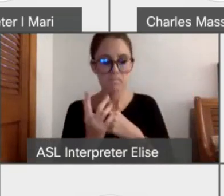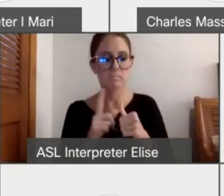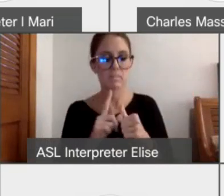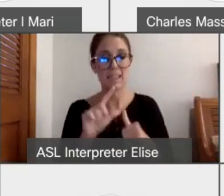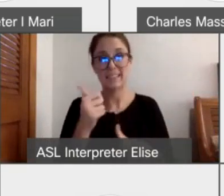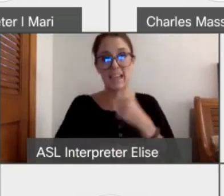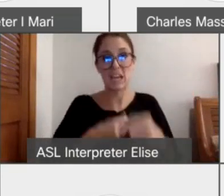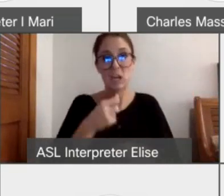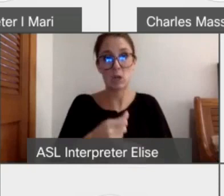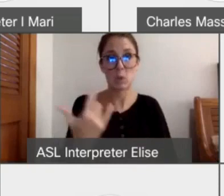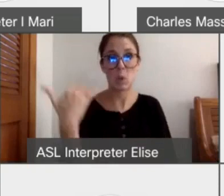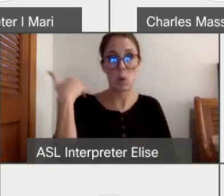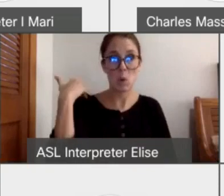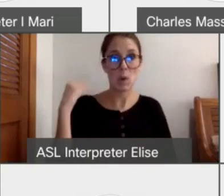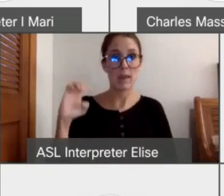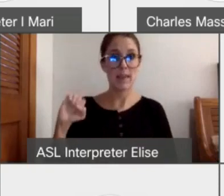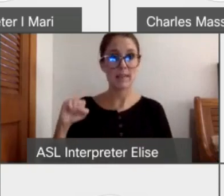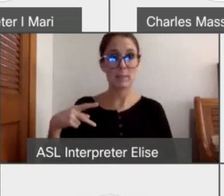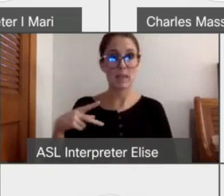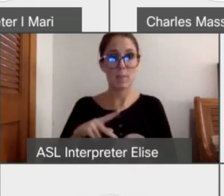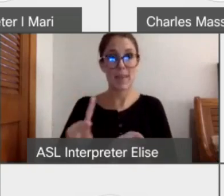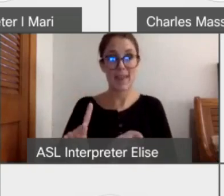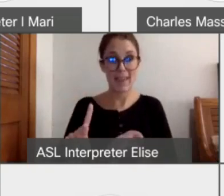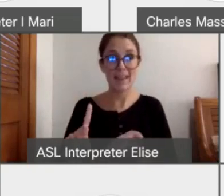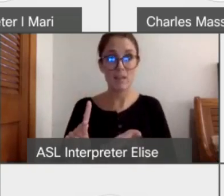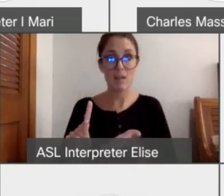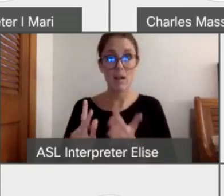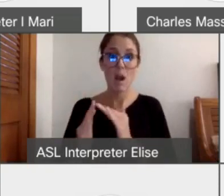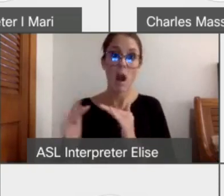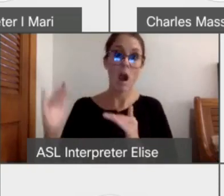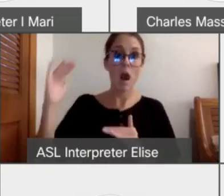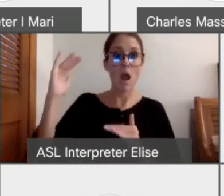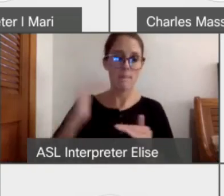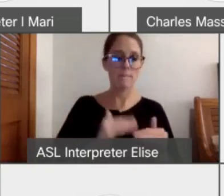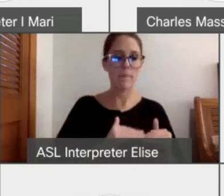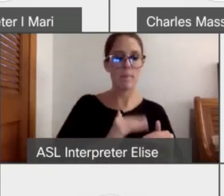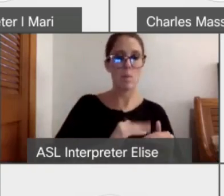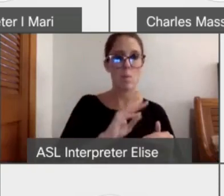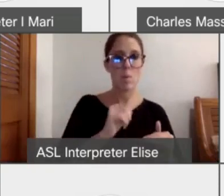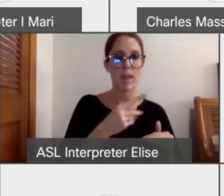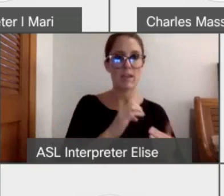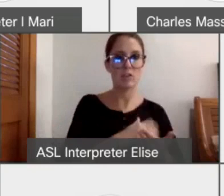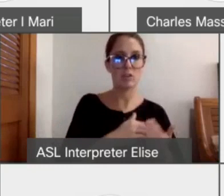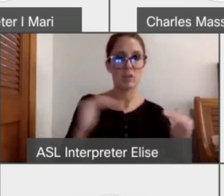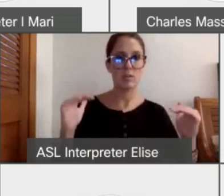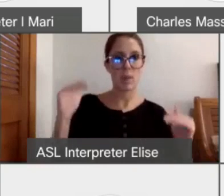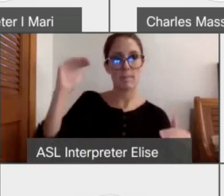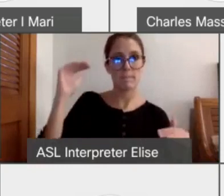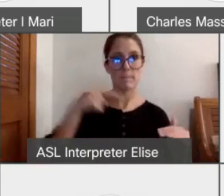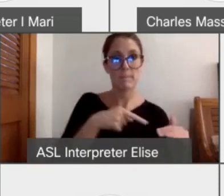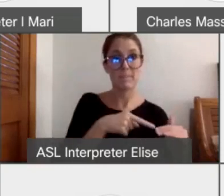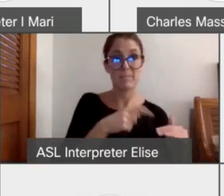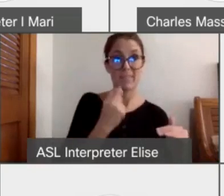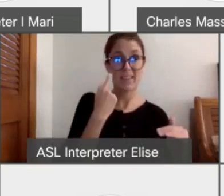ago, right, DSPs were paid at a rate much higher than minimum wage. Over the course of time, various factors, the increase in minimum